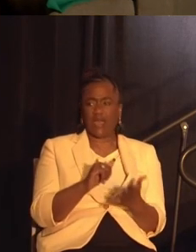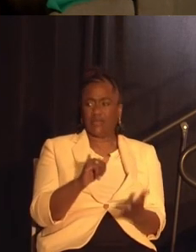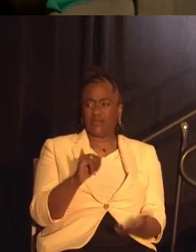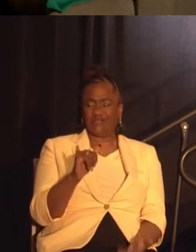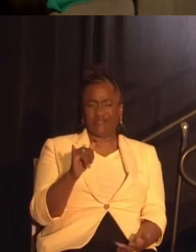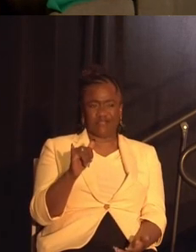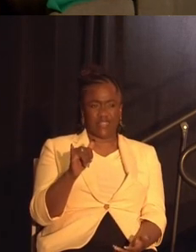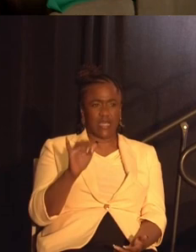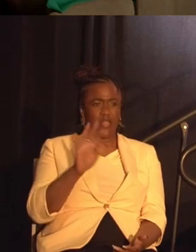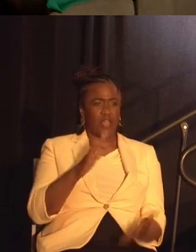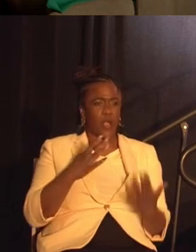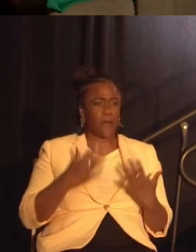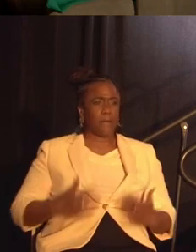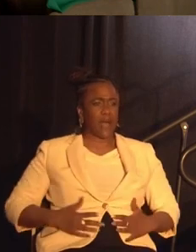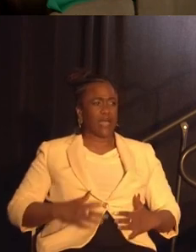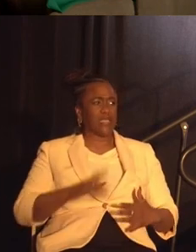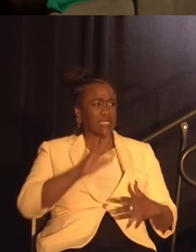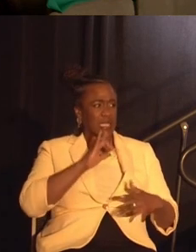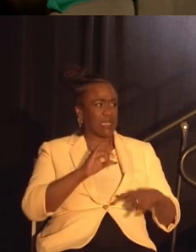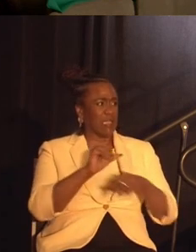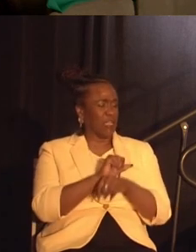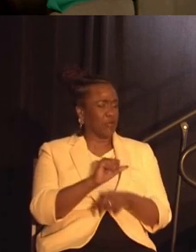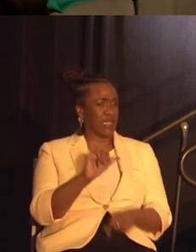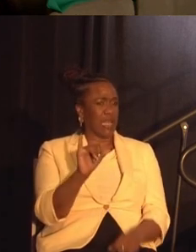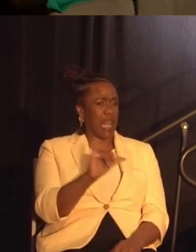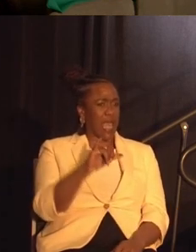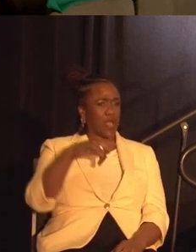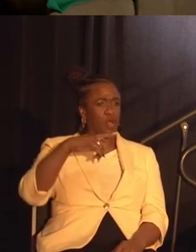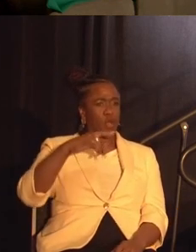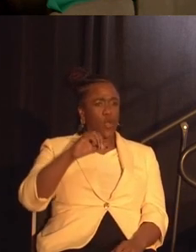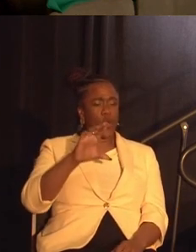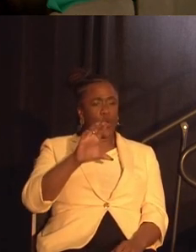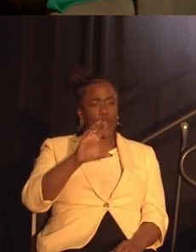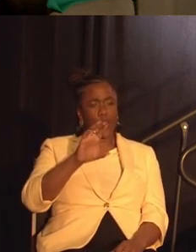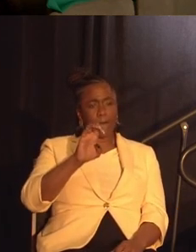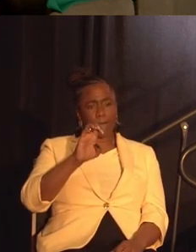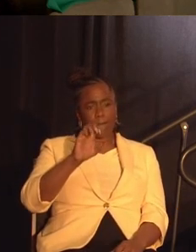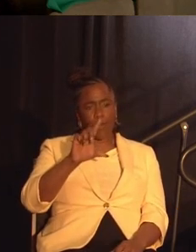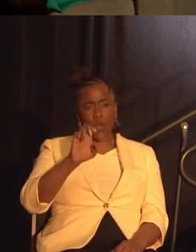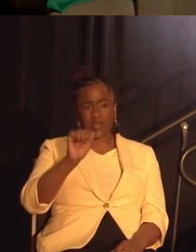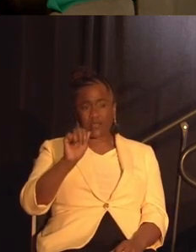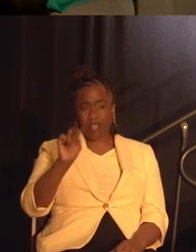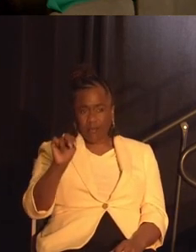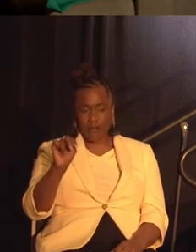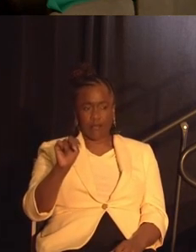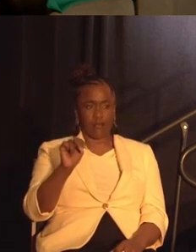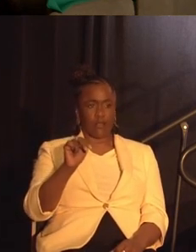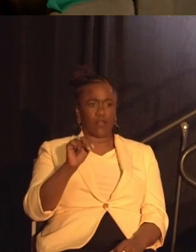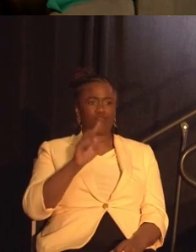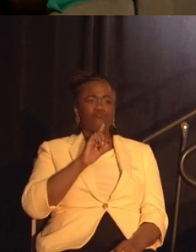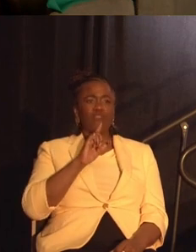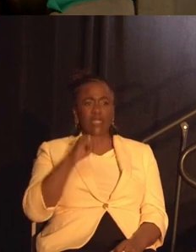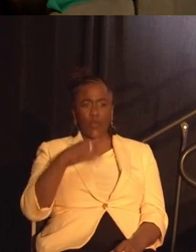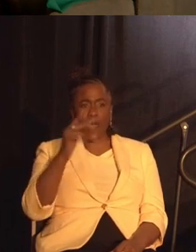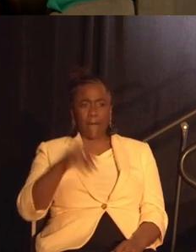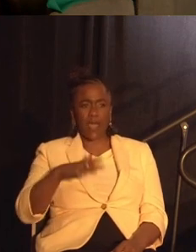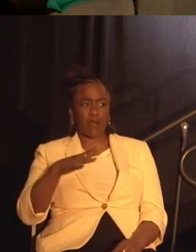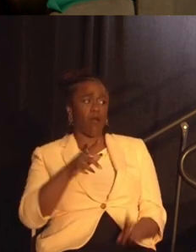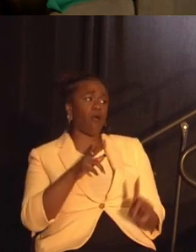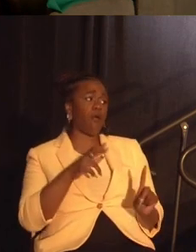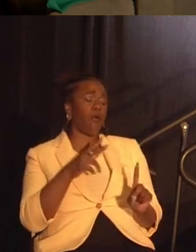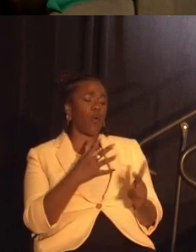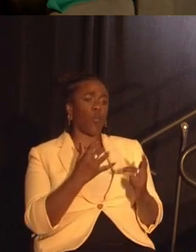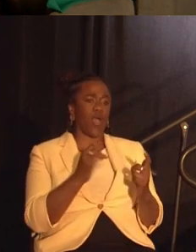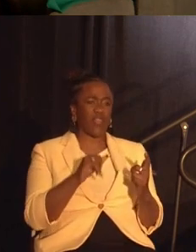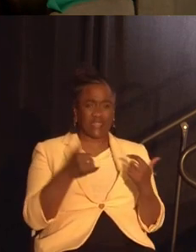were seen as, quite literally, porcelain, right? Like to be a vase, to be an object of desire, and that still to this